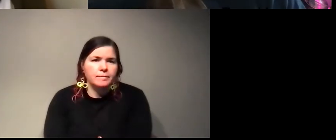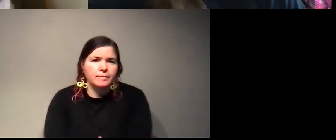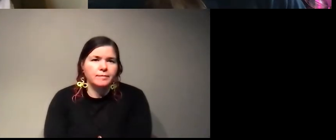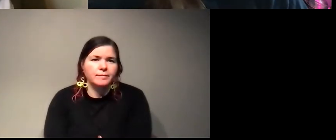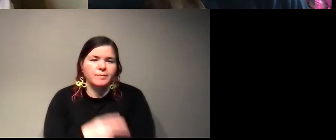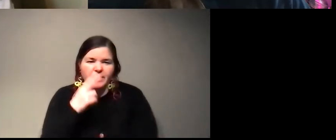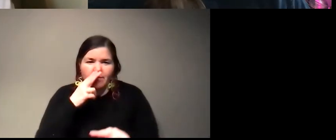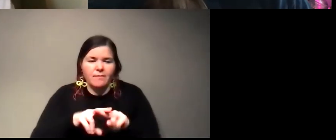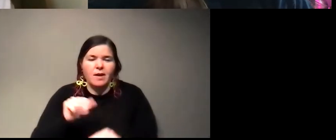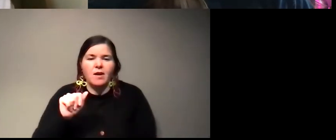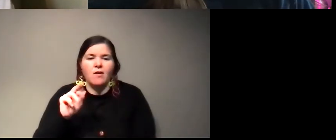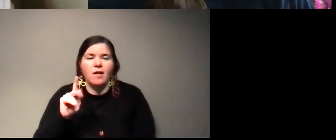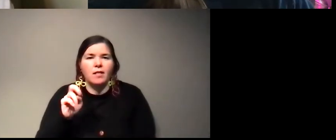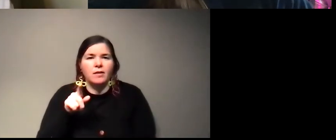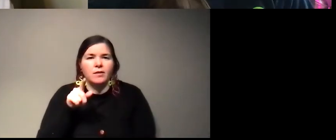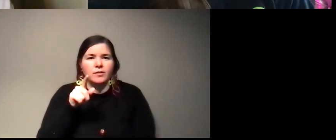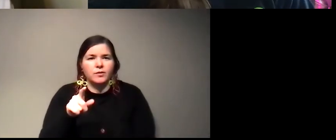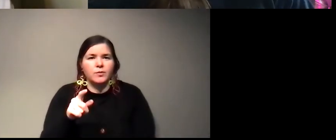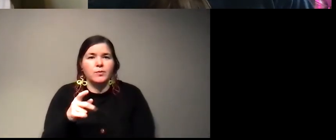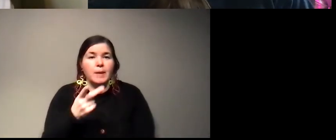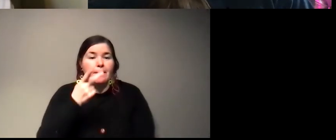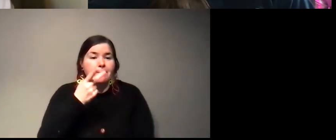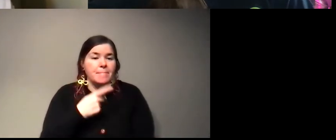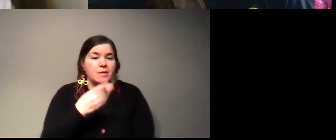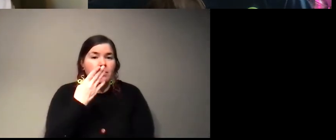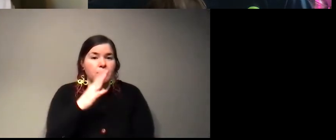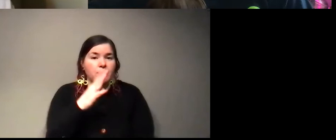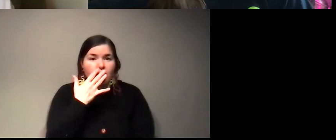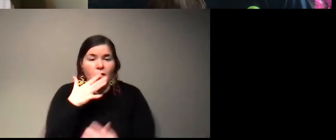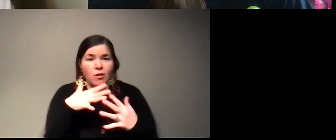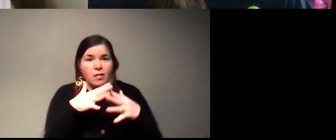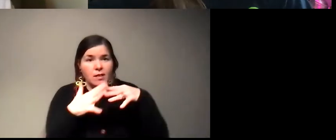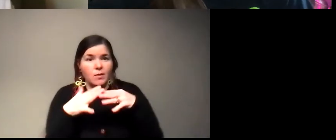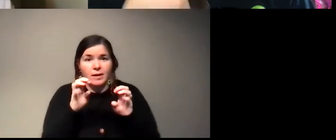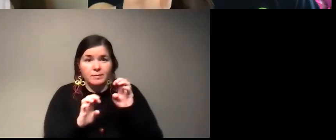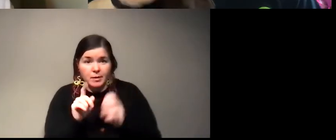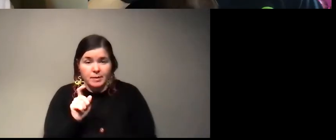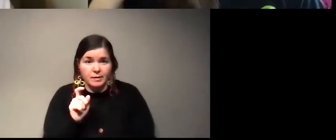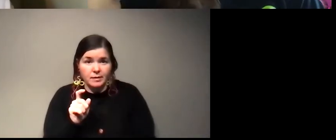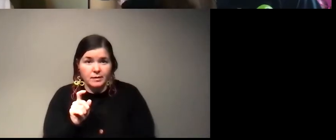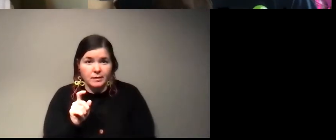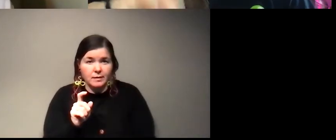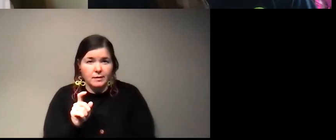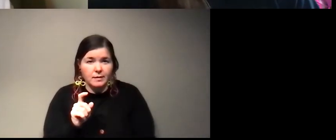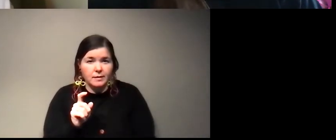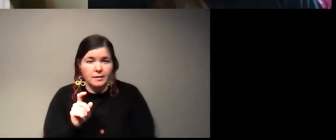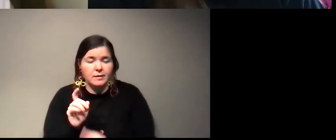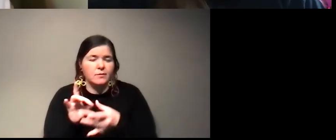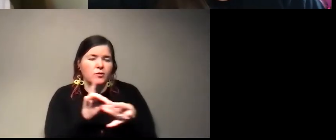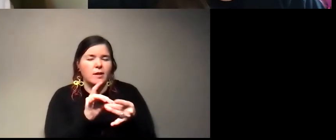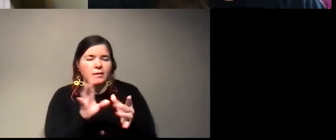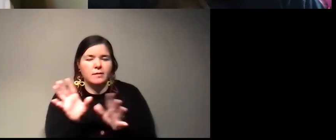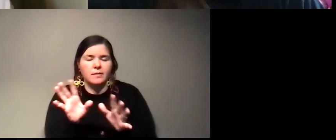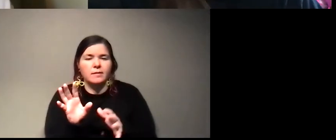fun. From Ariel. Did you ever get a pink or blue colored liquid in an experiment? And related,